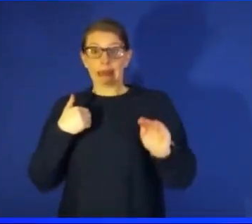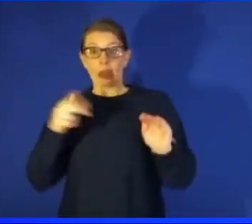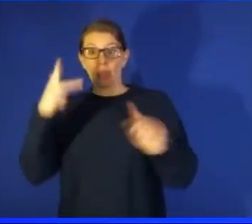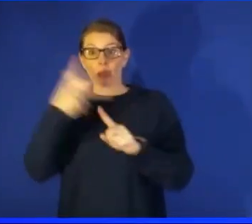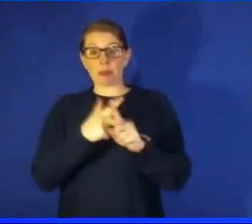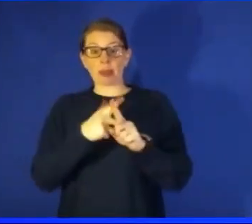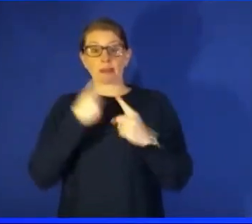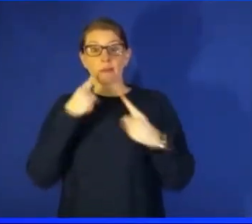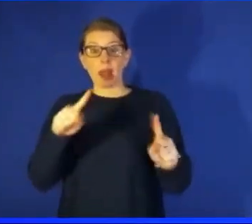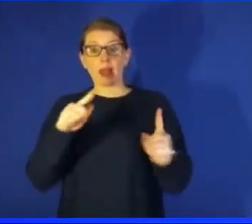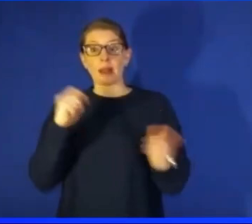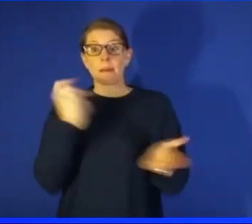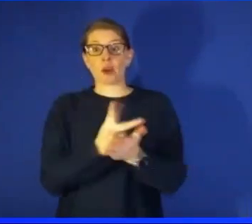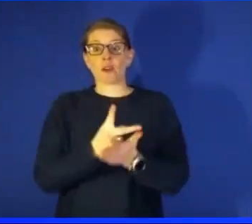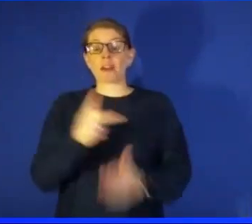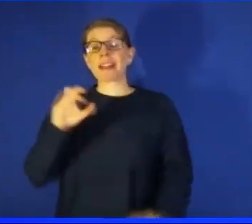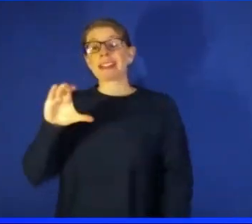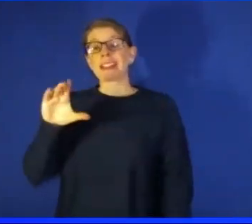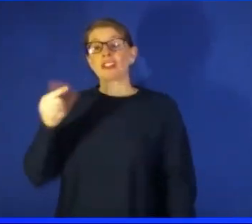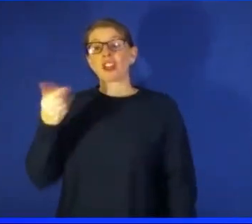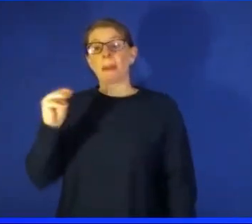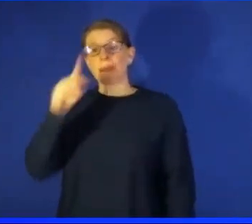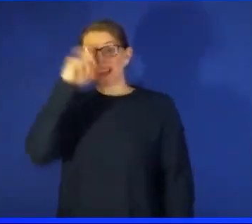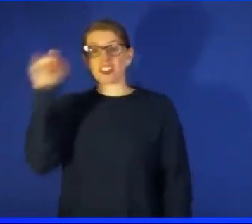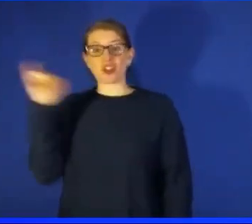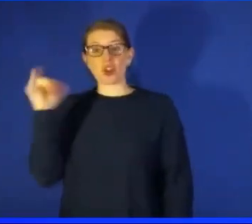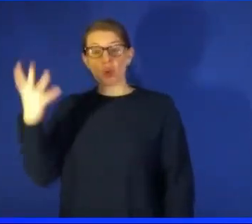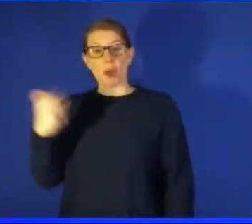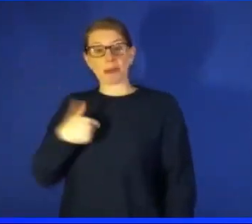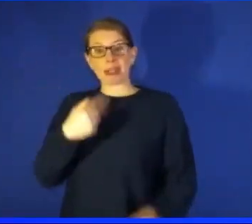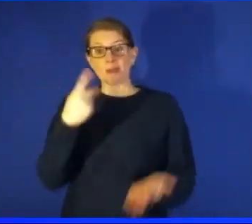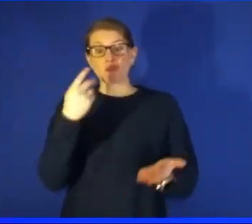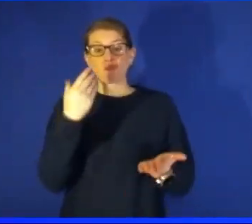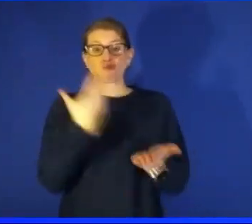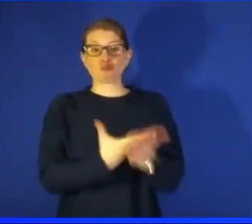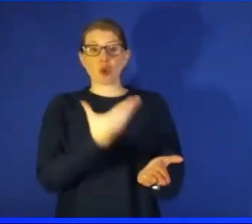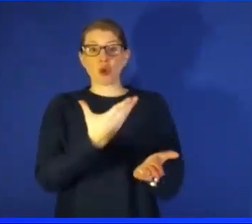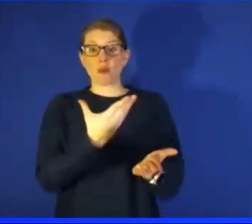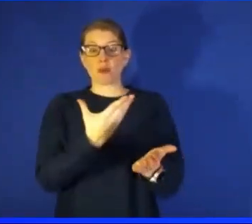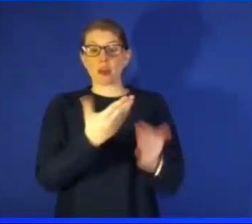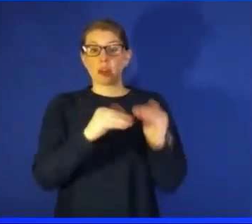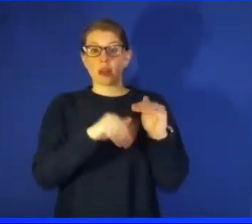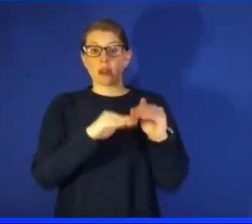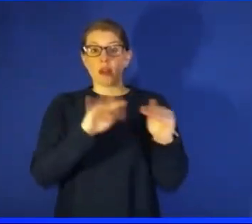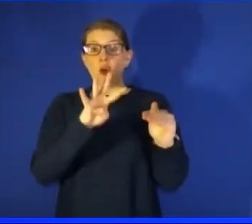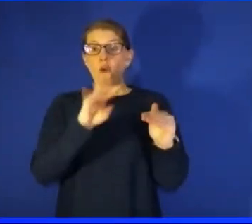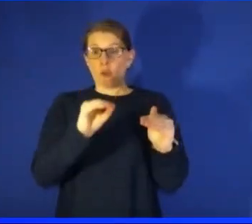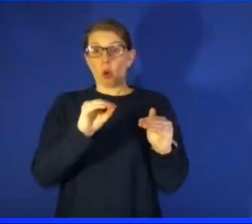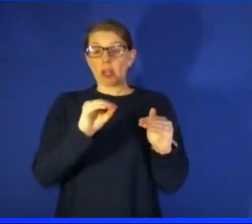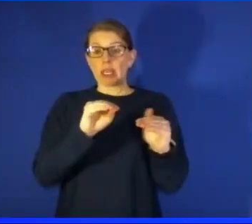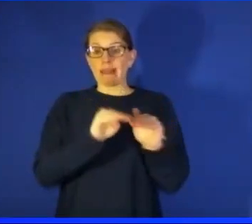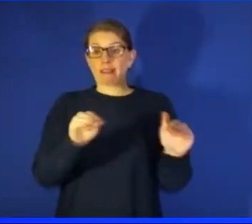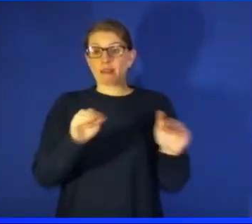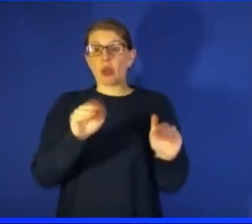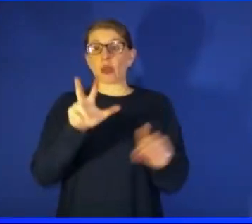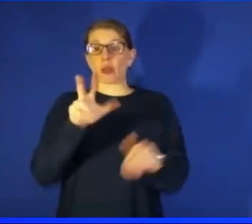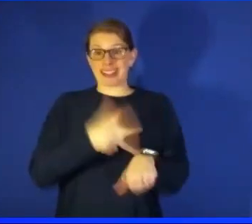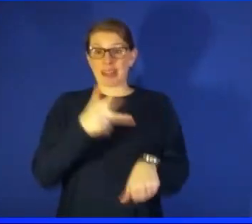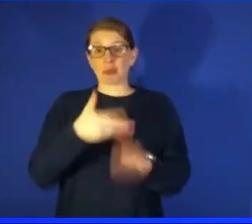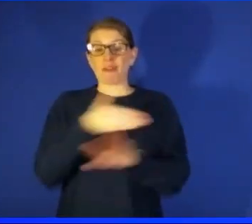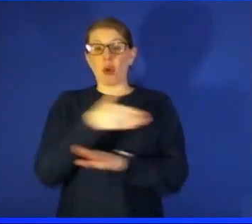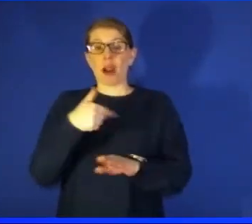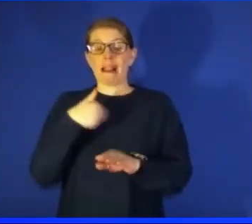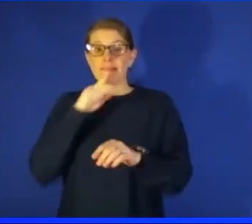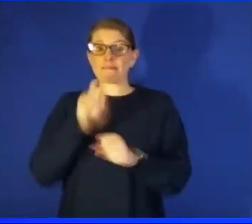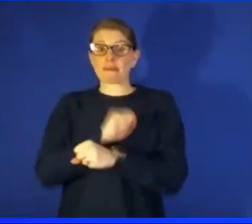approved for a CGM because the insurance wanted me to prove that they went down into the 40s 3 times before I could actually get